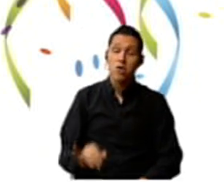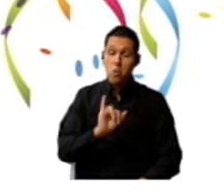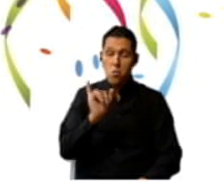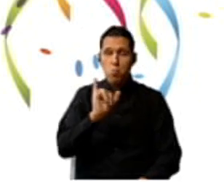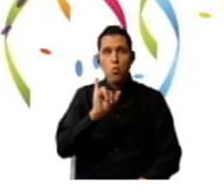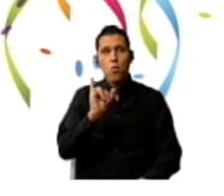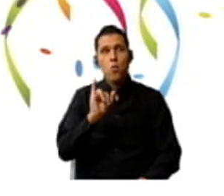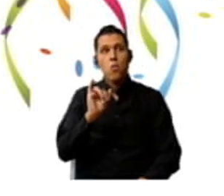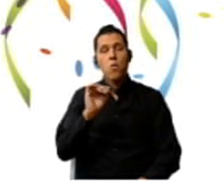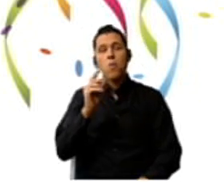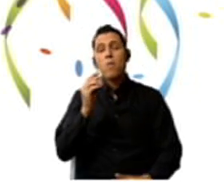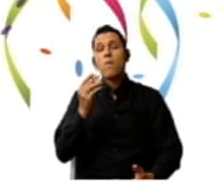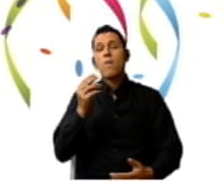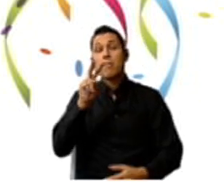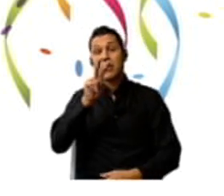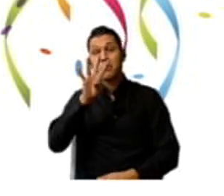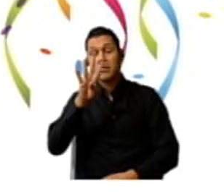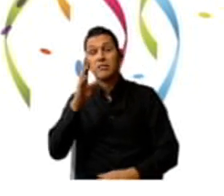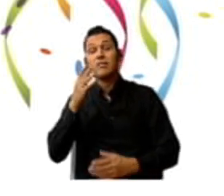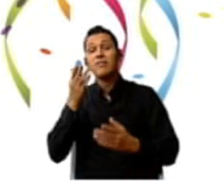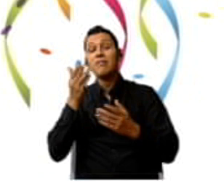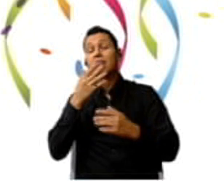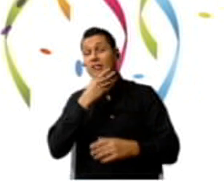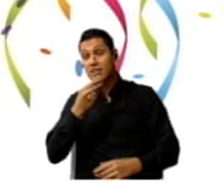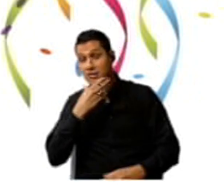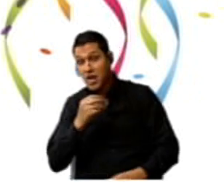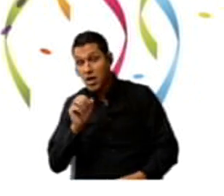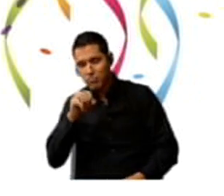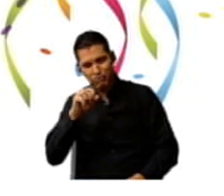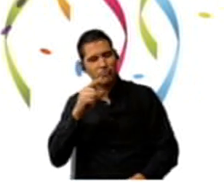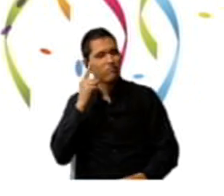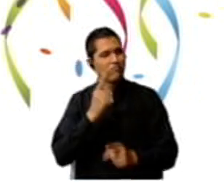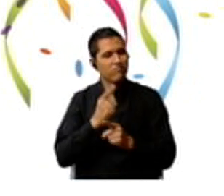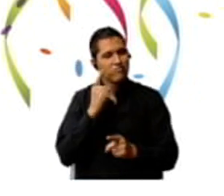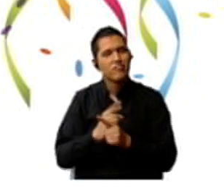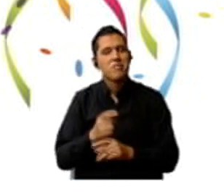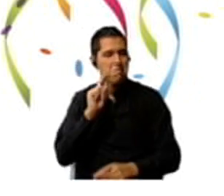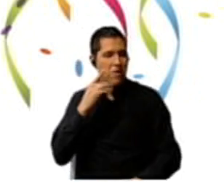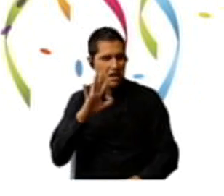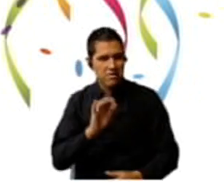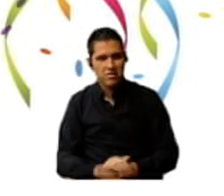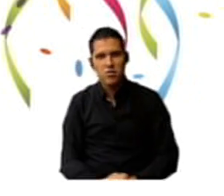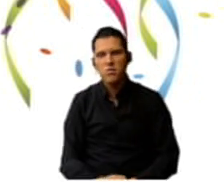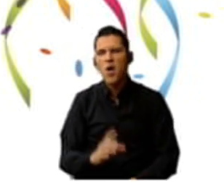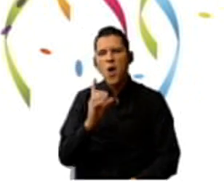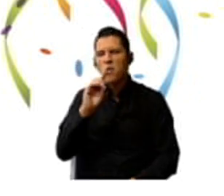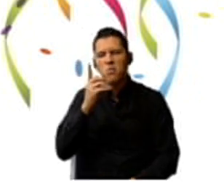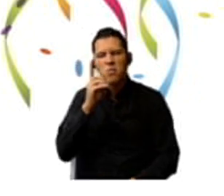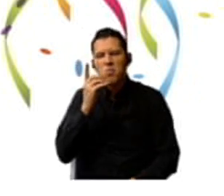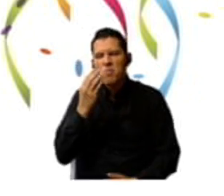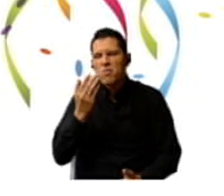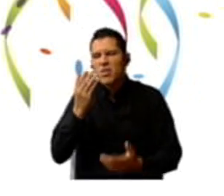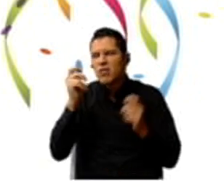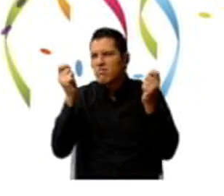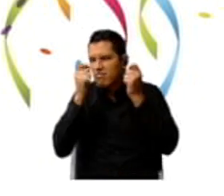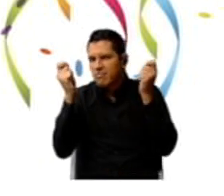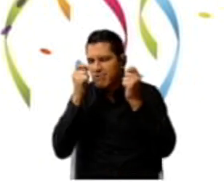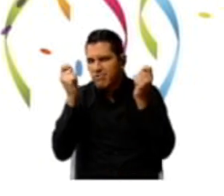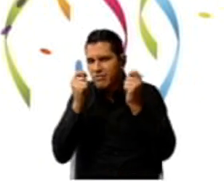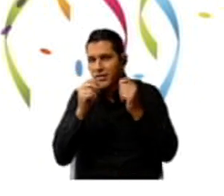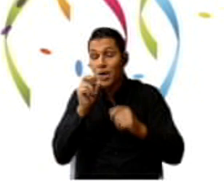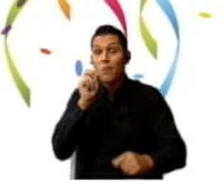days? Yes, it's similar like they are having two Christmas days. And when is it celebrated? Well, it